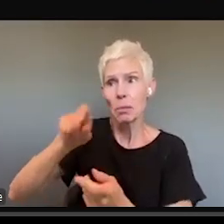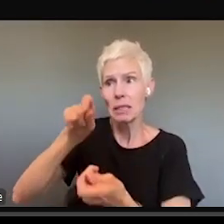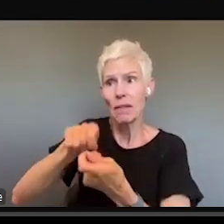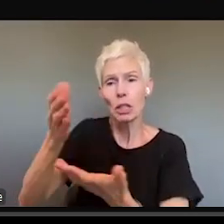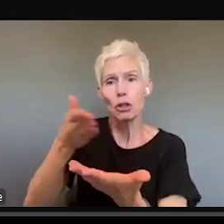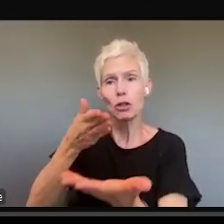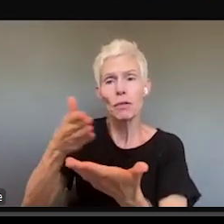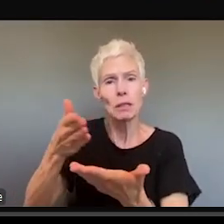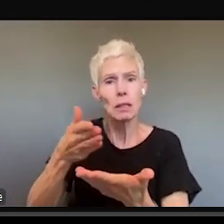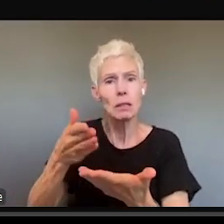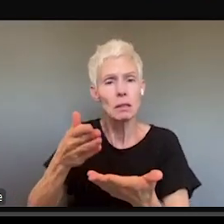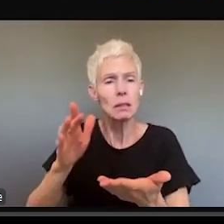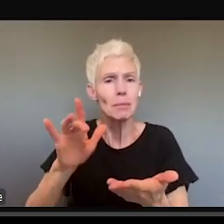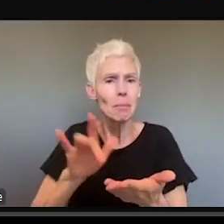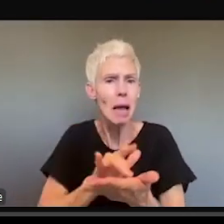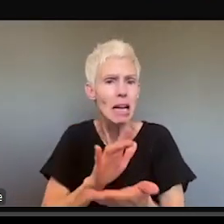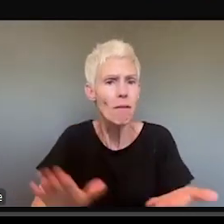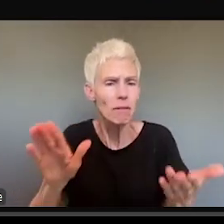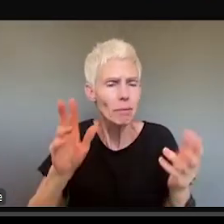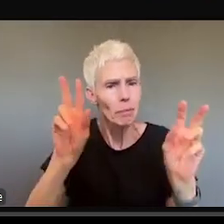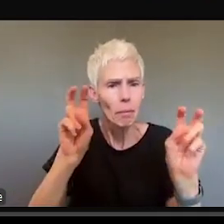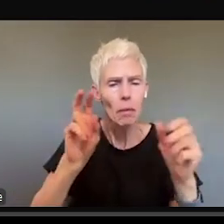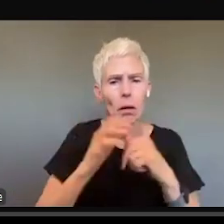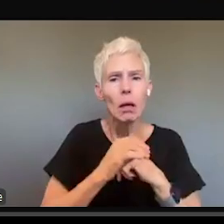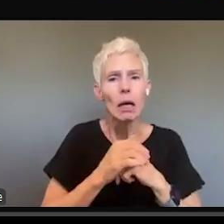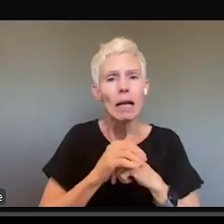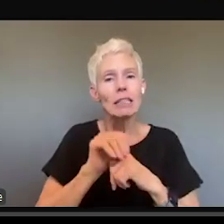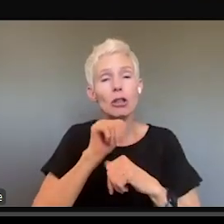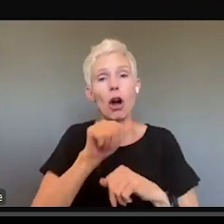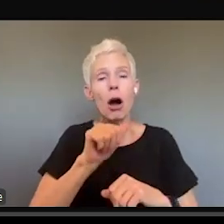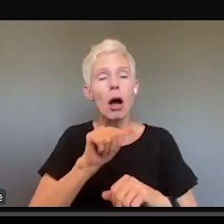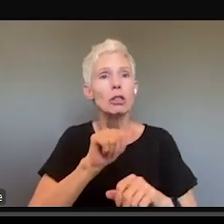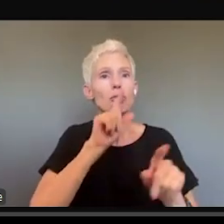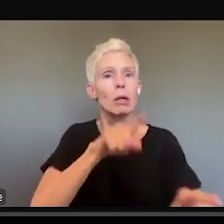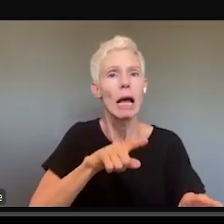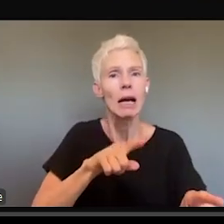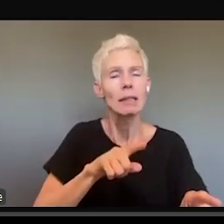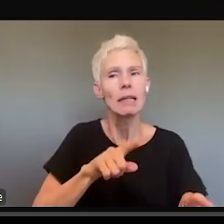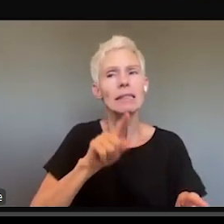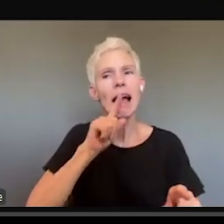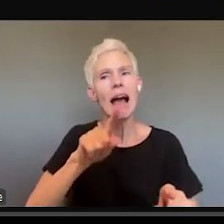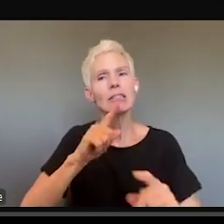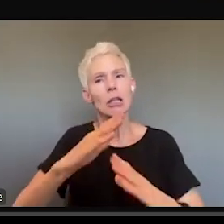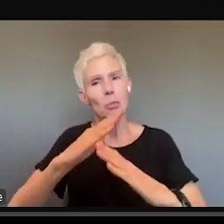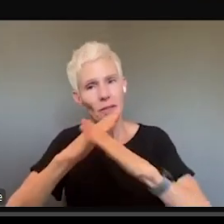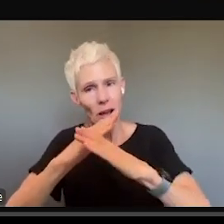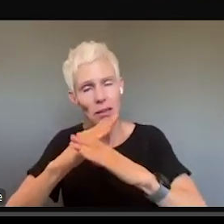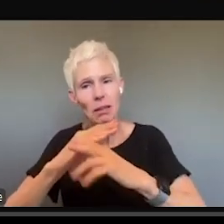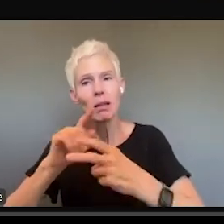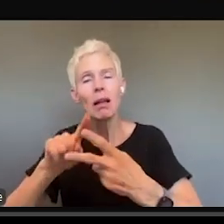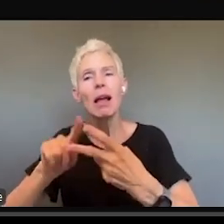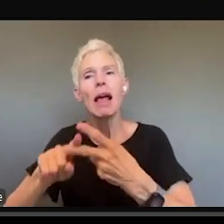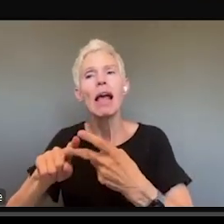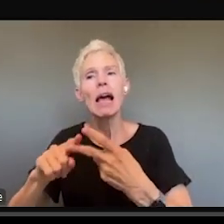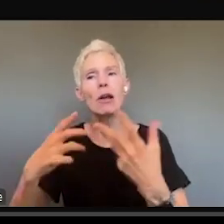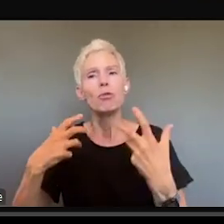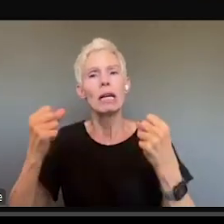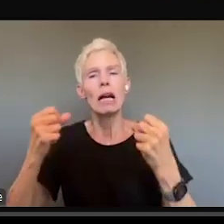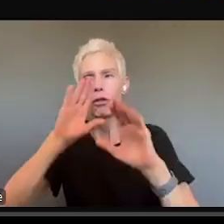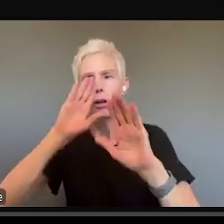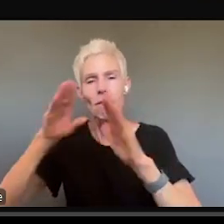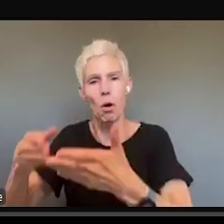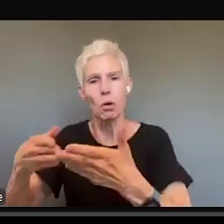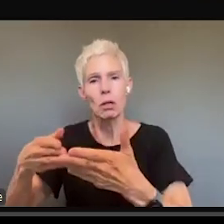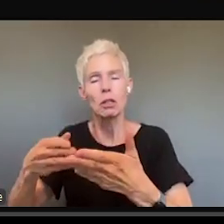that the system is not just reactive, it's preventative and recovery focused. So when we think about this